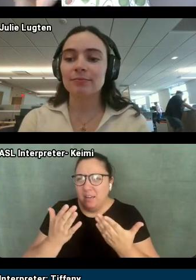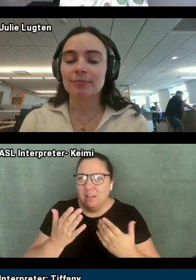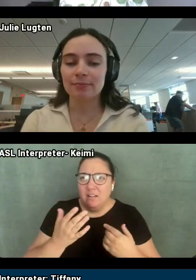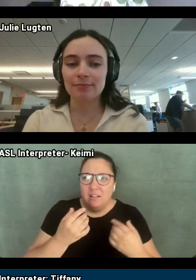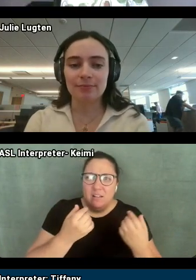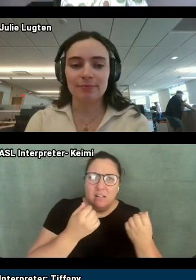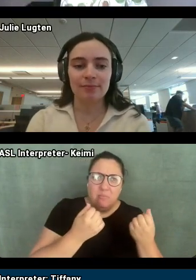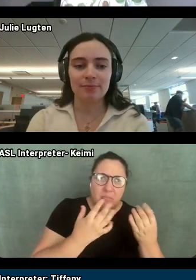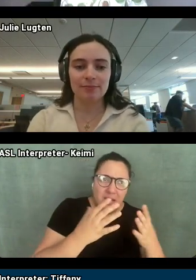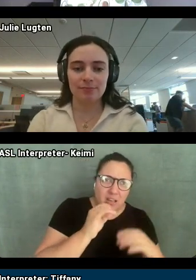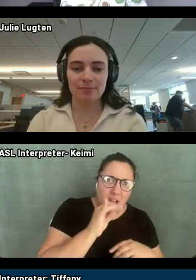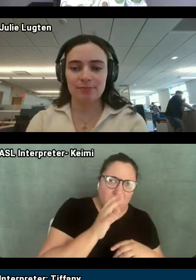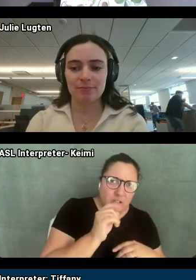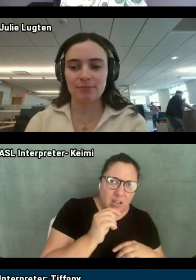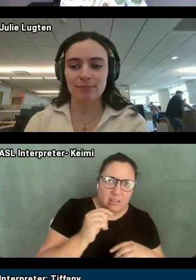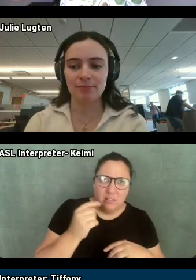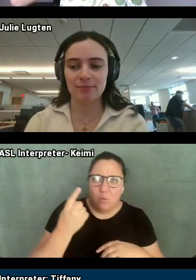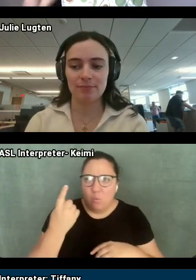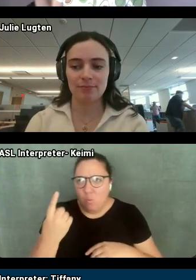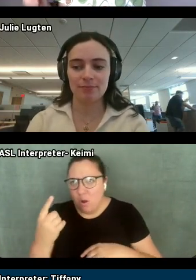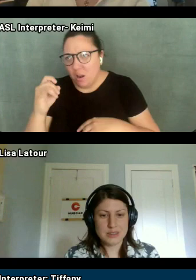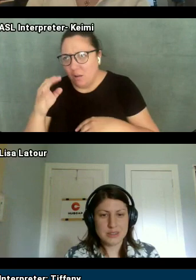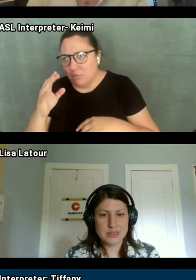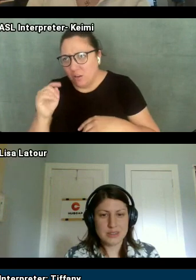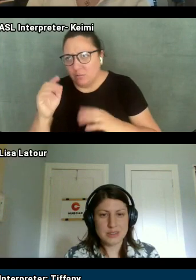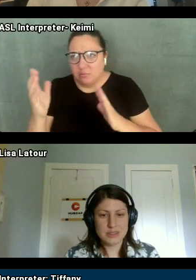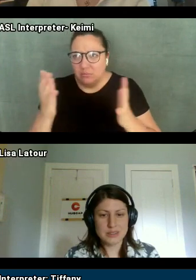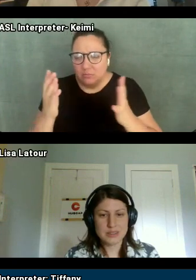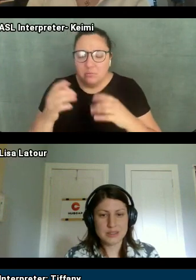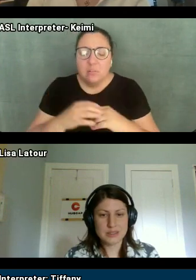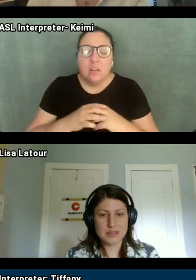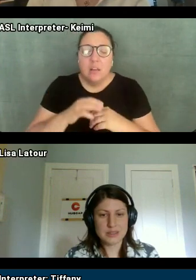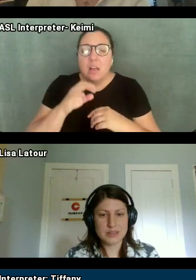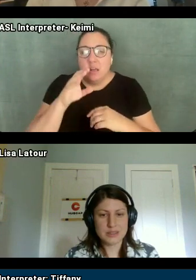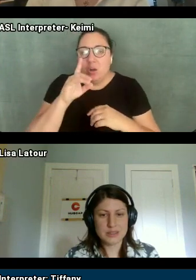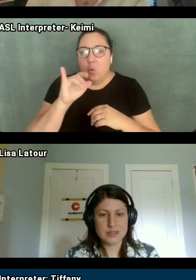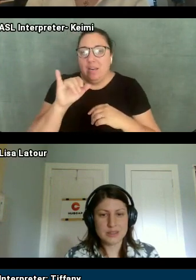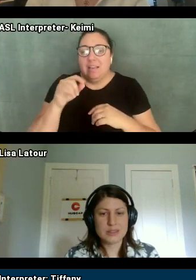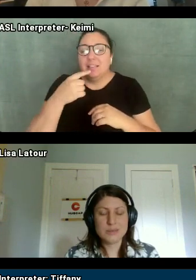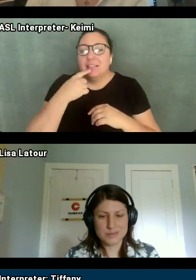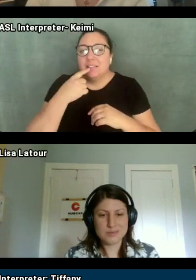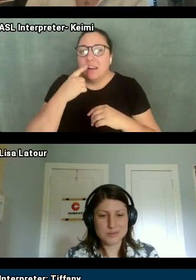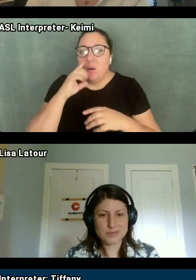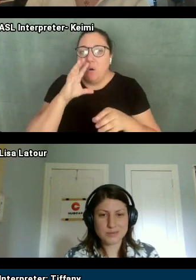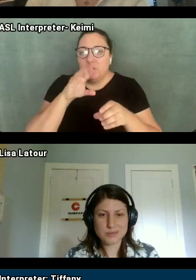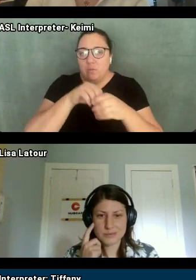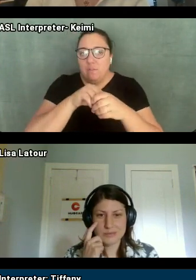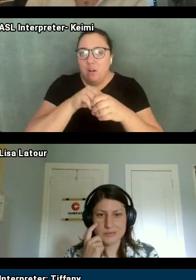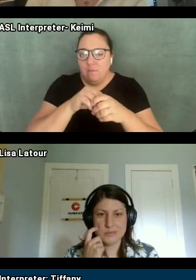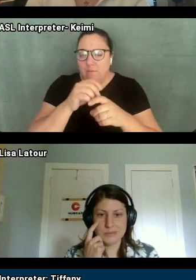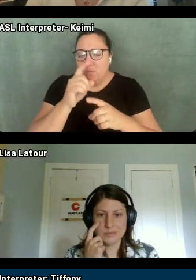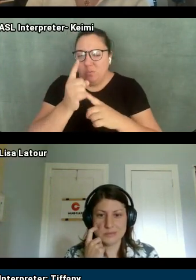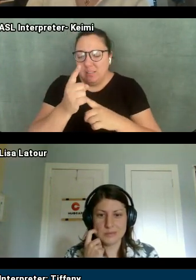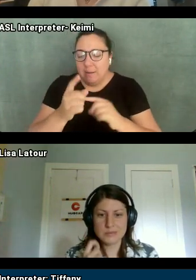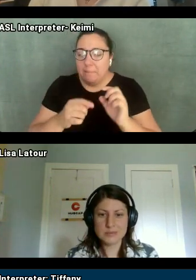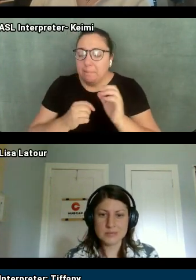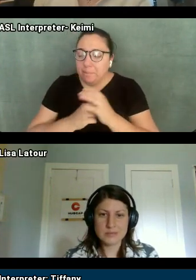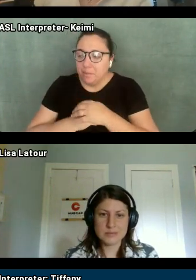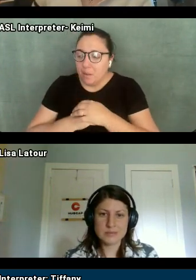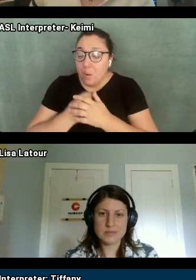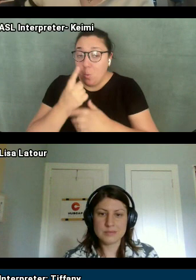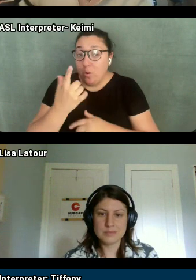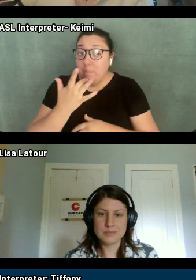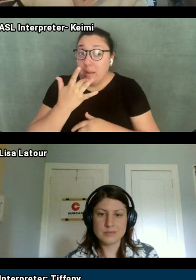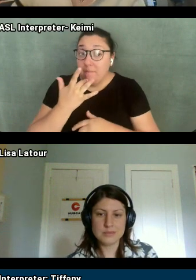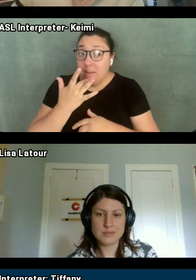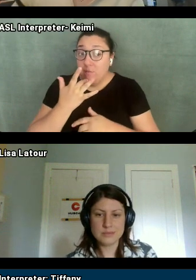on this. Absolutely. So, and I'll just cut in for 2 more seconds. I will say one of my favorites is to